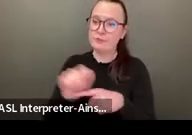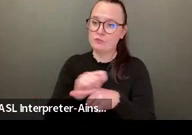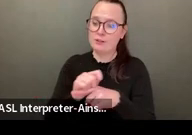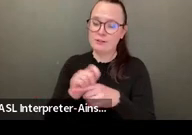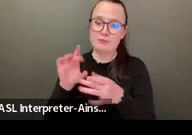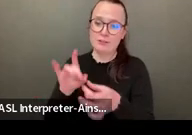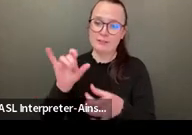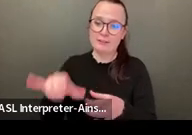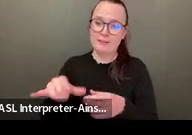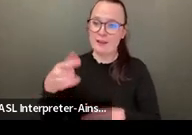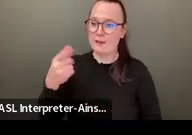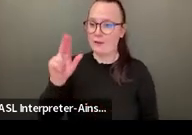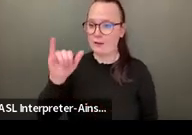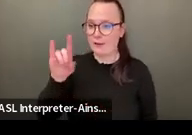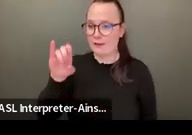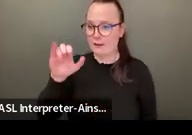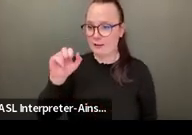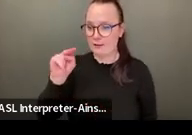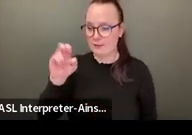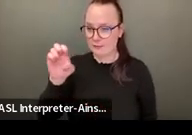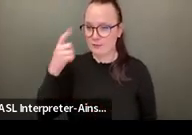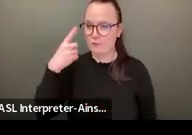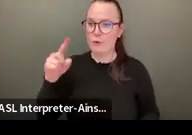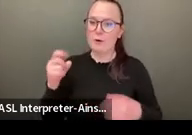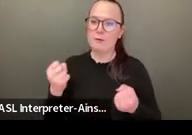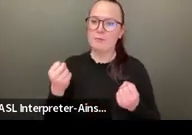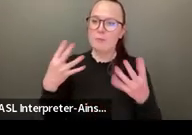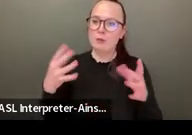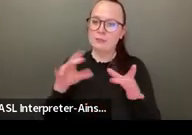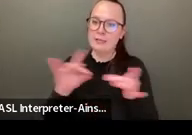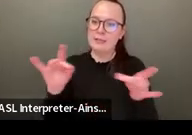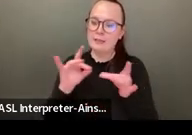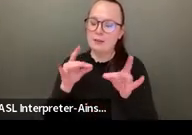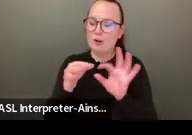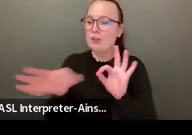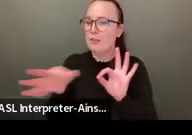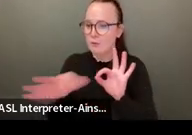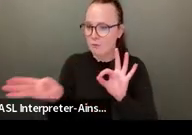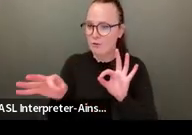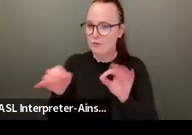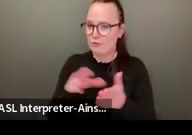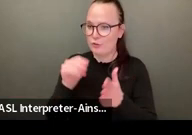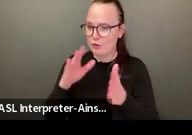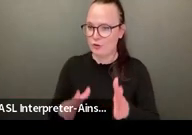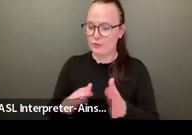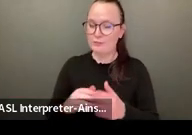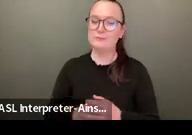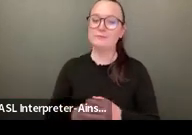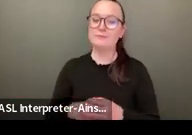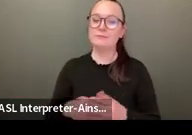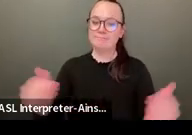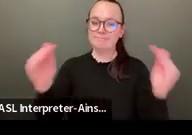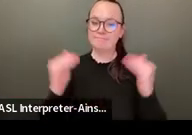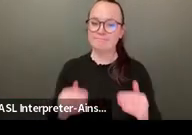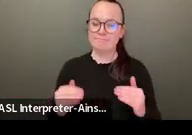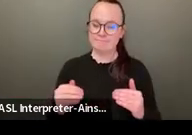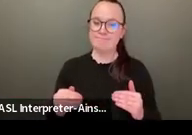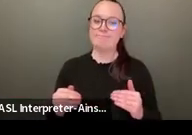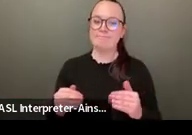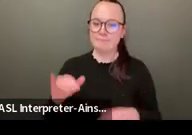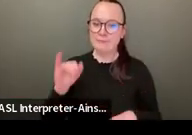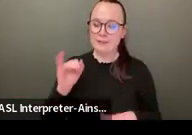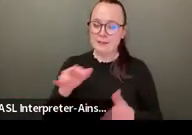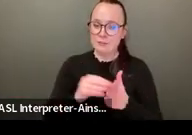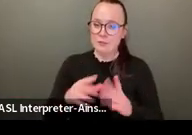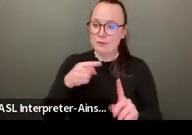guidance document for multilingual learners. And then if you have a student taking that multi-state alternate assessment, then